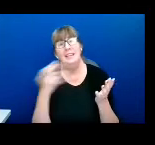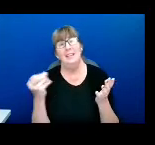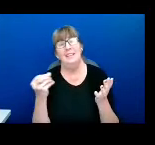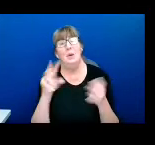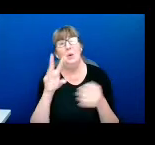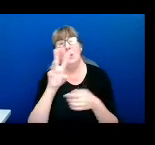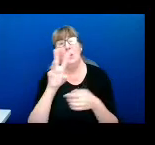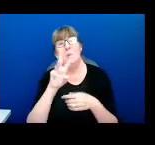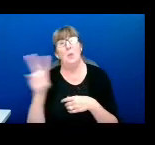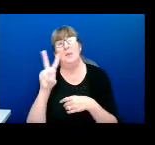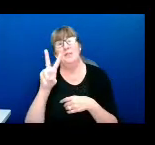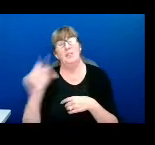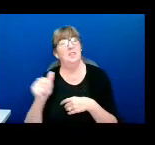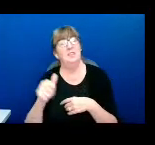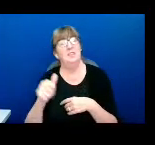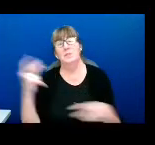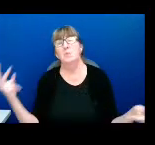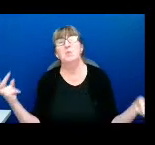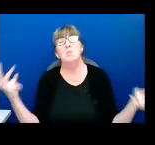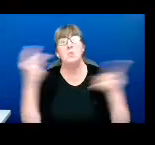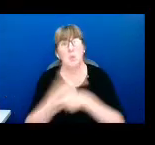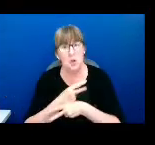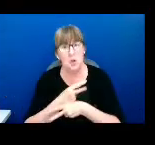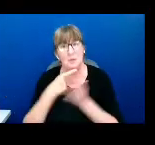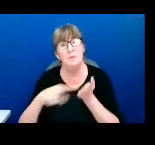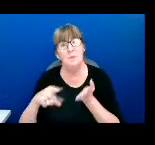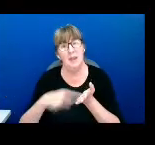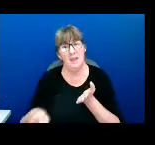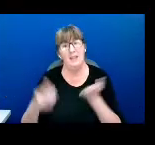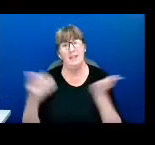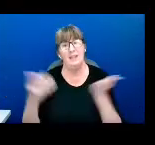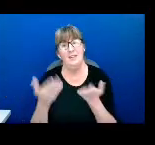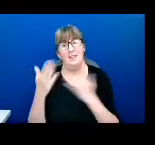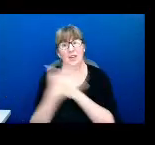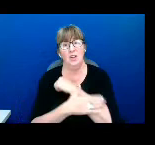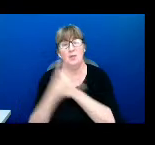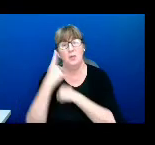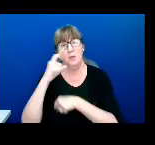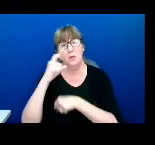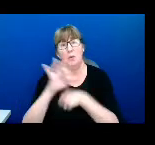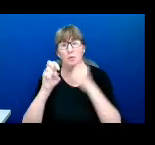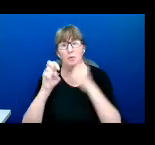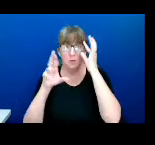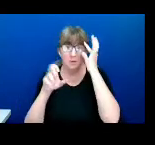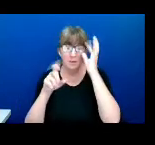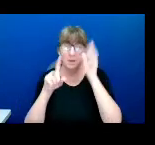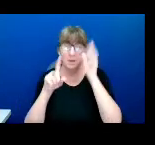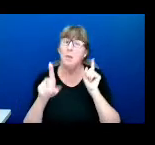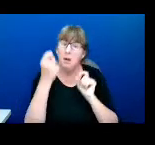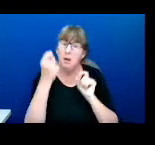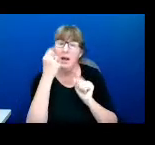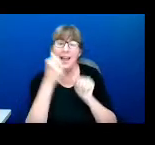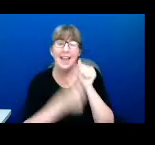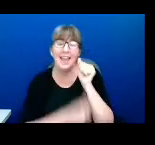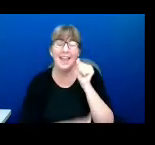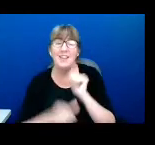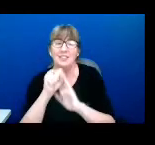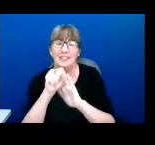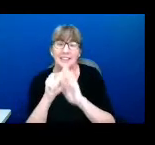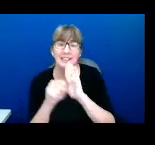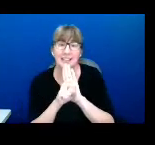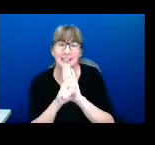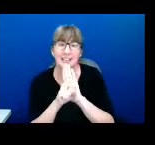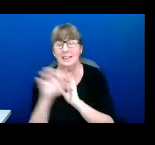workforce participation rate in the country. But with that said, I'm sure every state, including South Carolina, does not have 100% employment. So